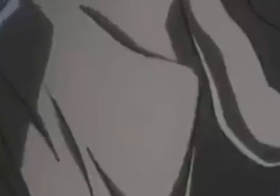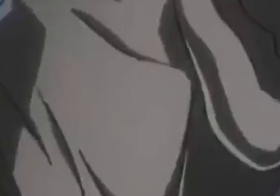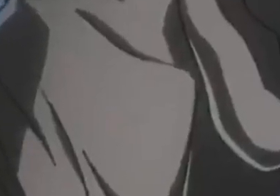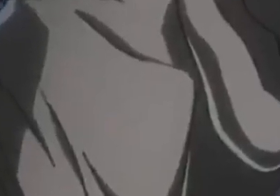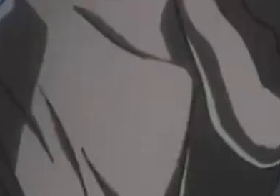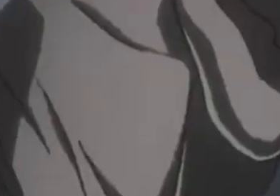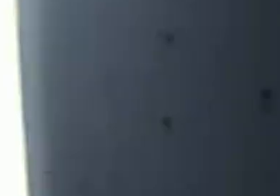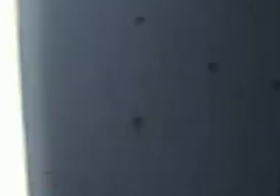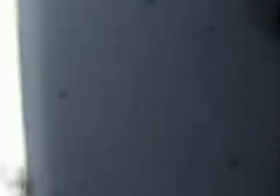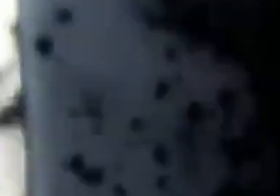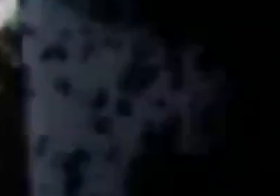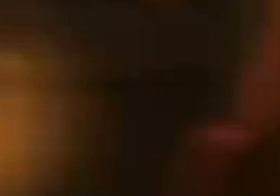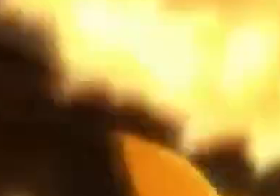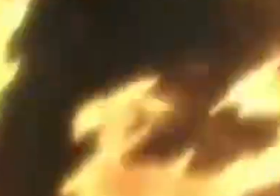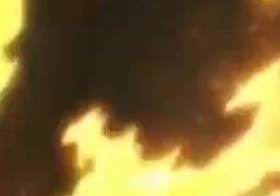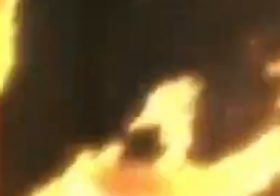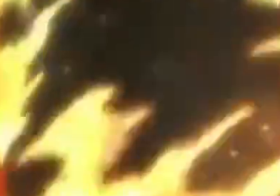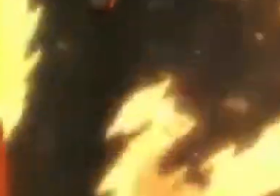Bati!